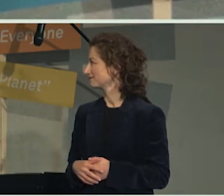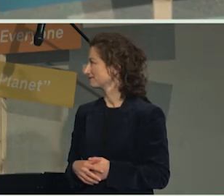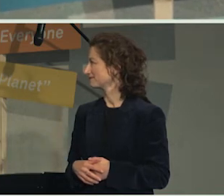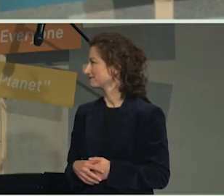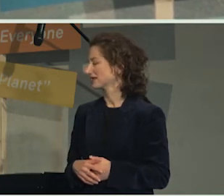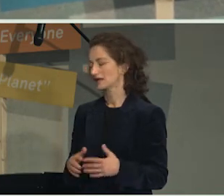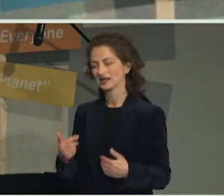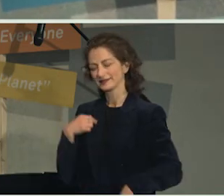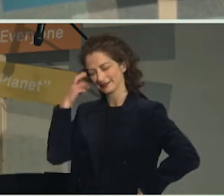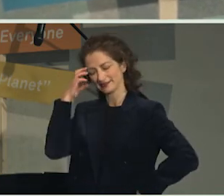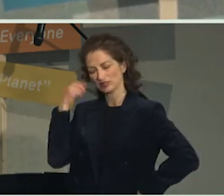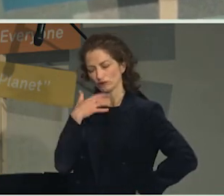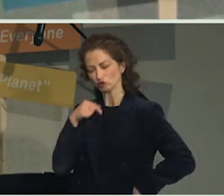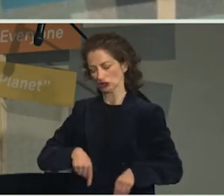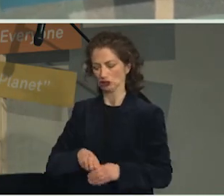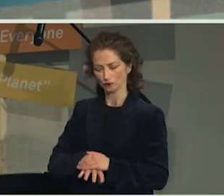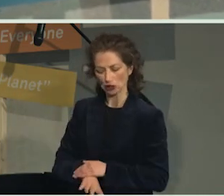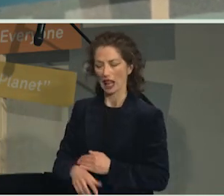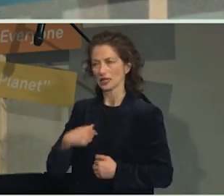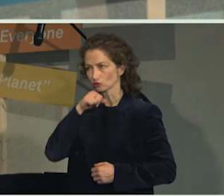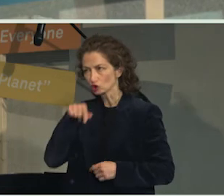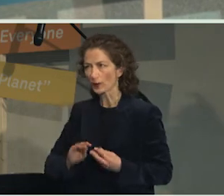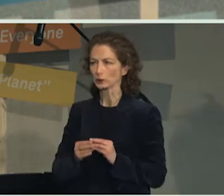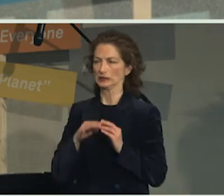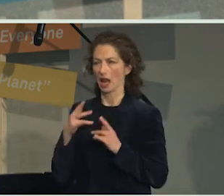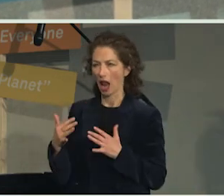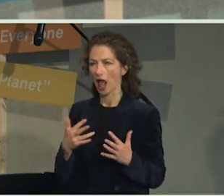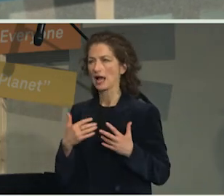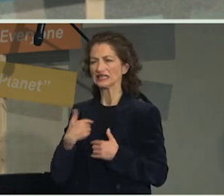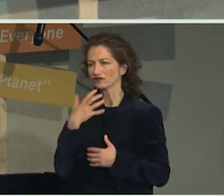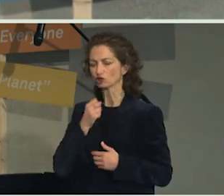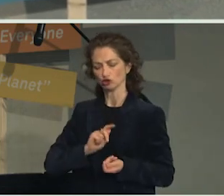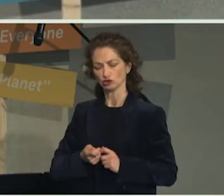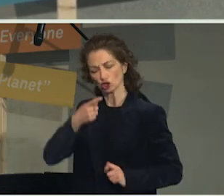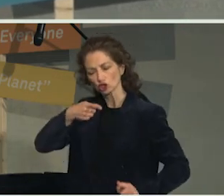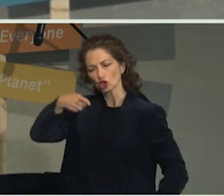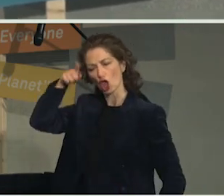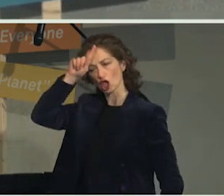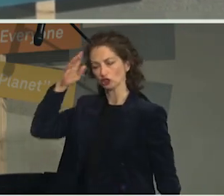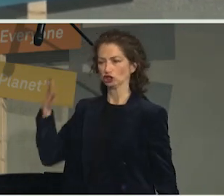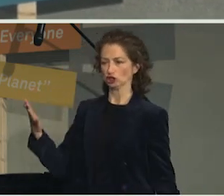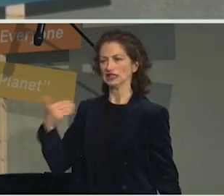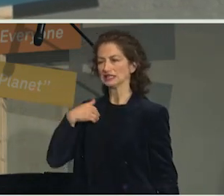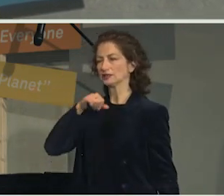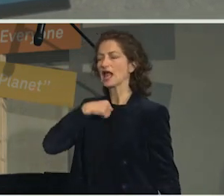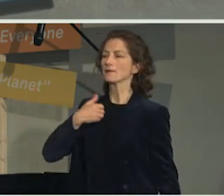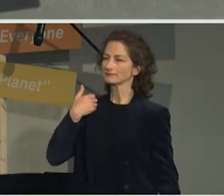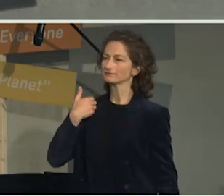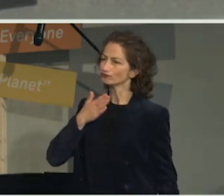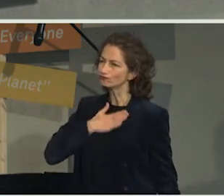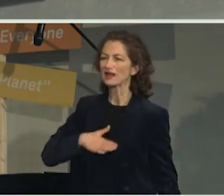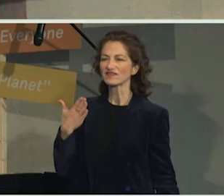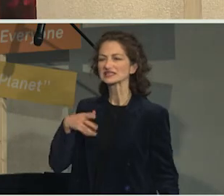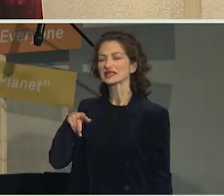I actually want to integrate. I want to live here. I like being here. I like my friends. I like my community. I want to be so German that I think paprika is spicy, right? The